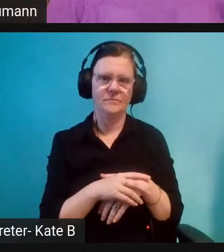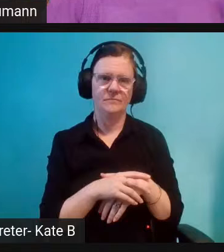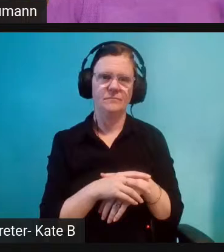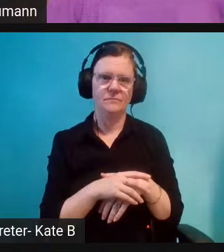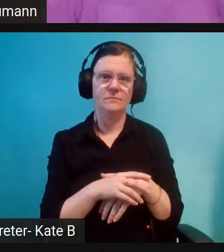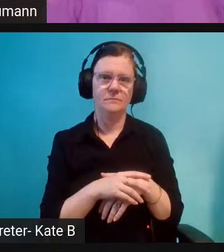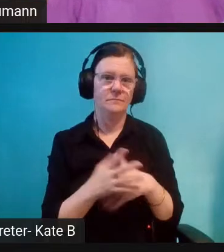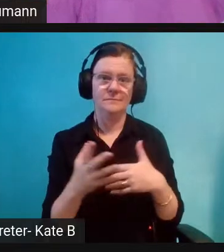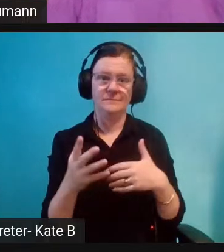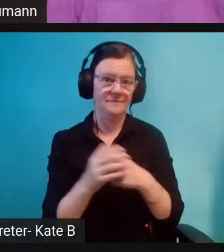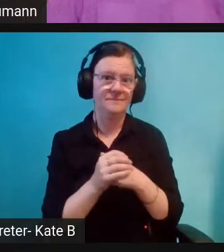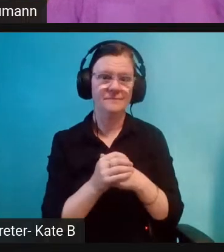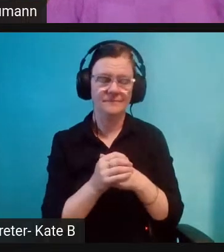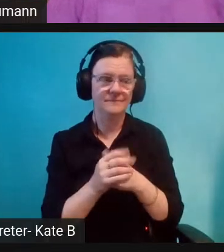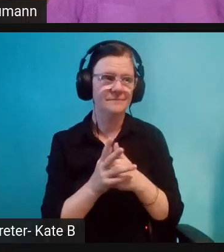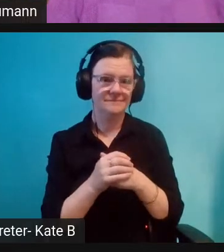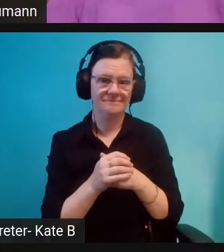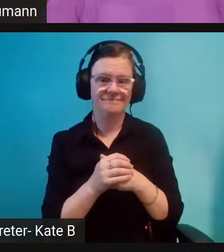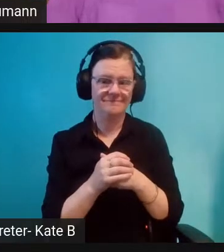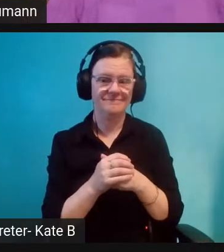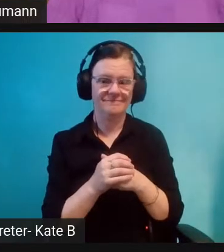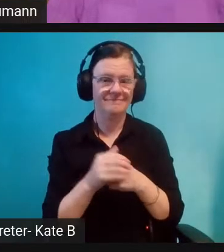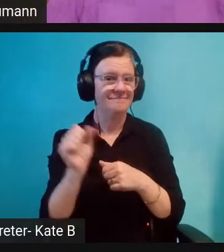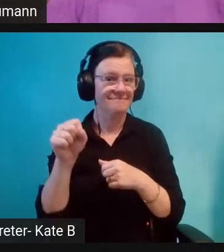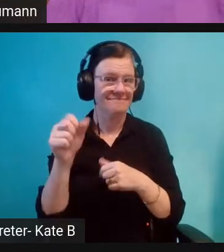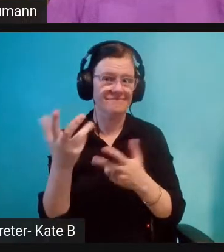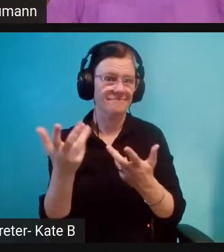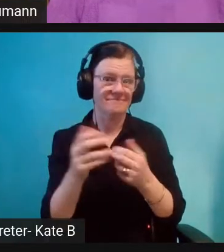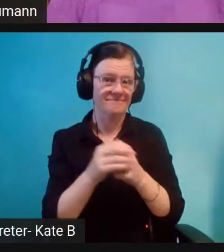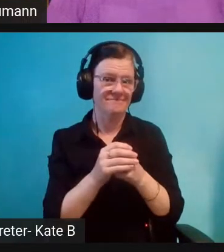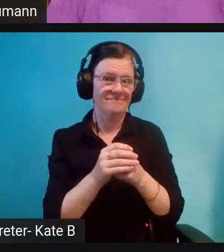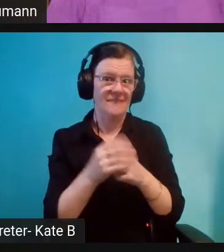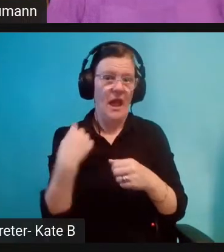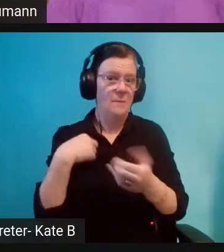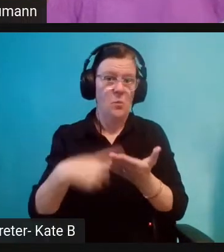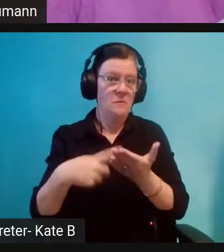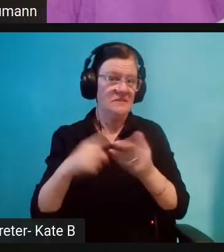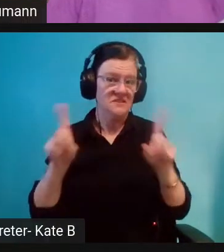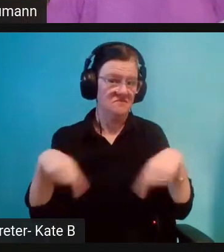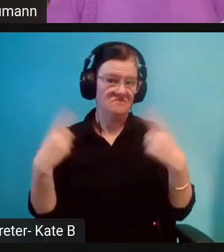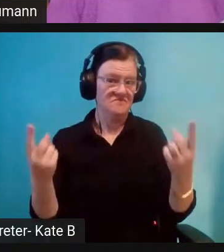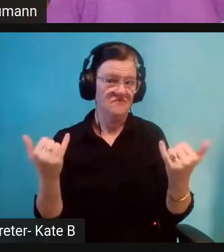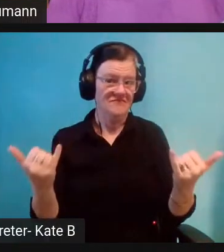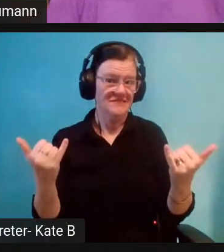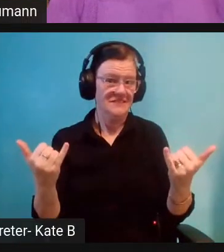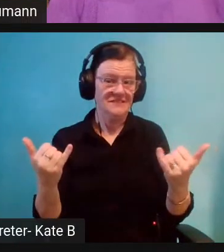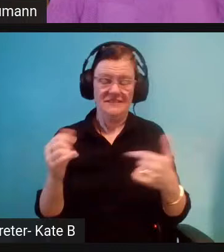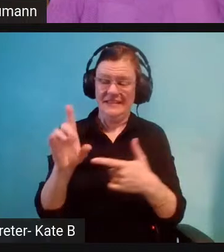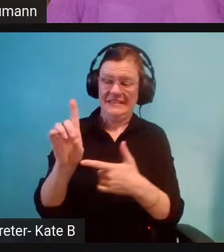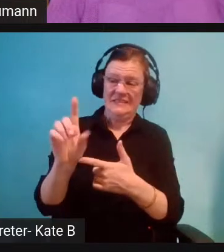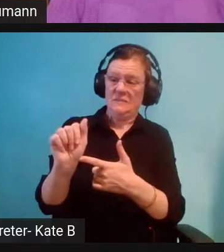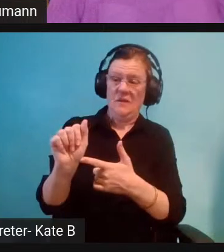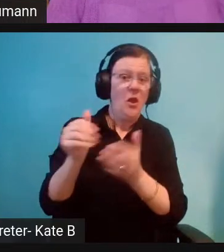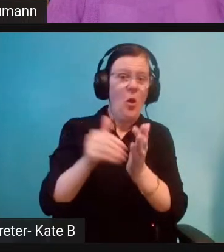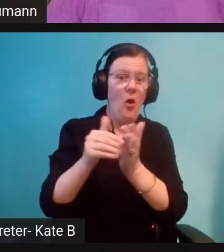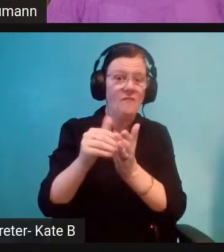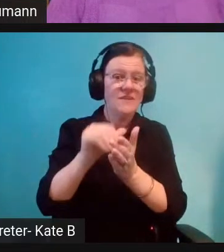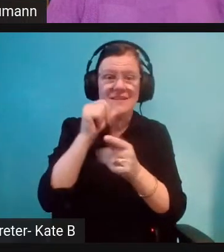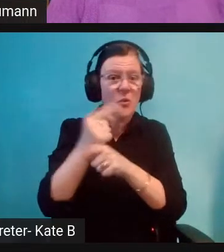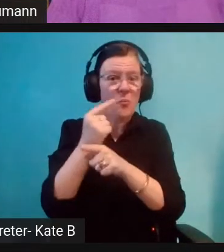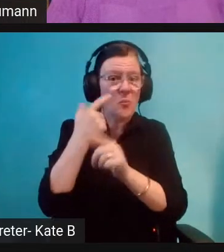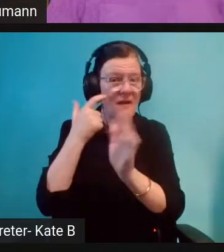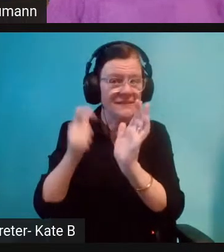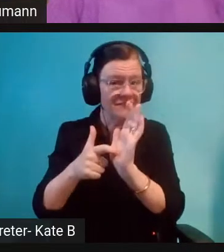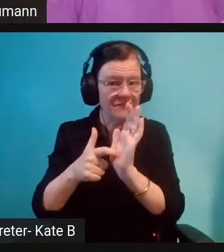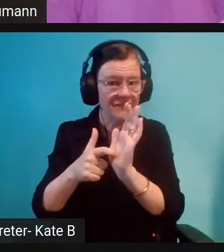disability is something that is not, as we've been discussing, appropriately identified. And again, if